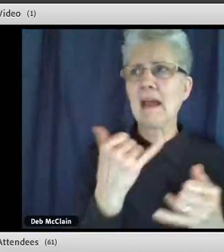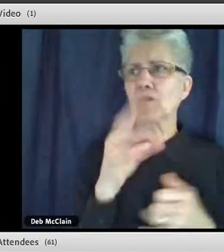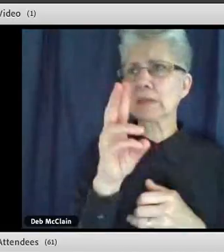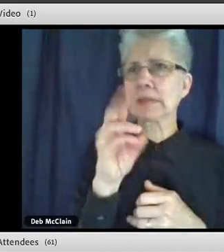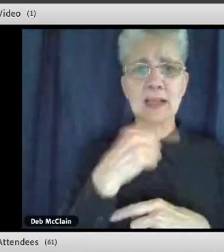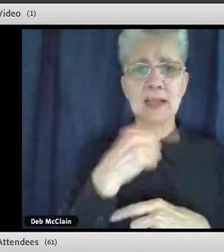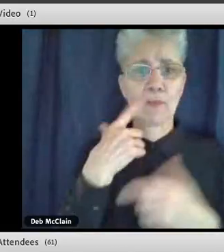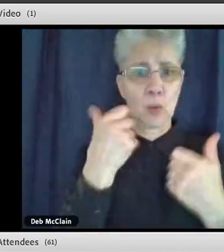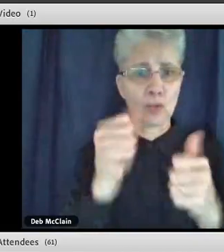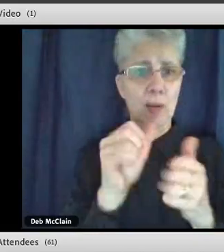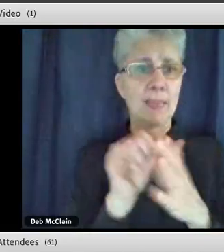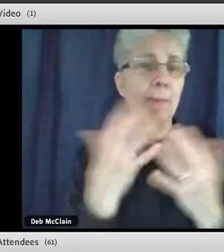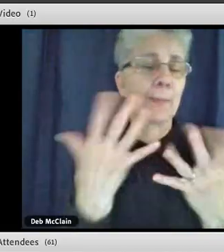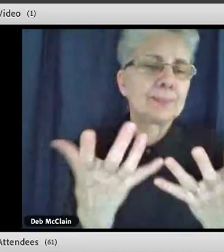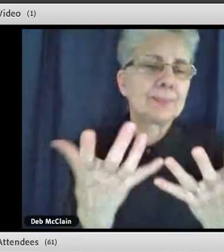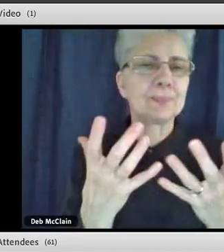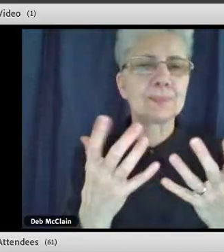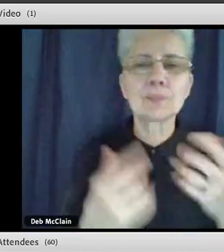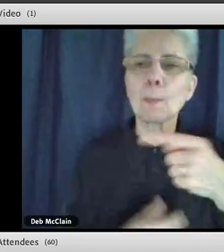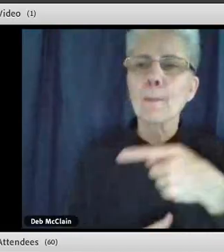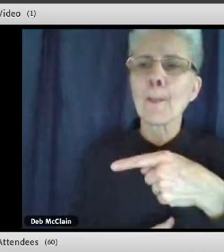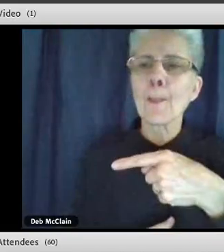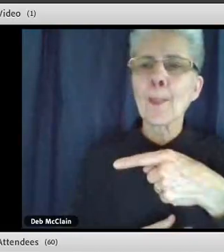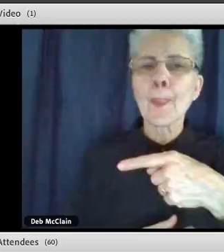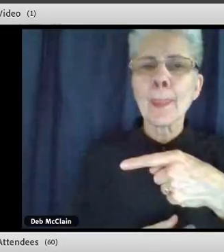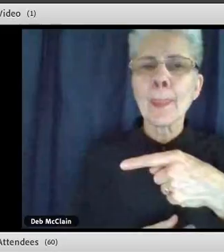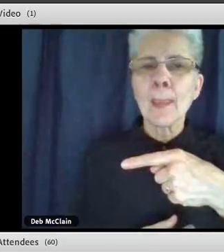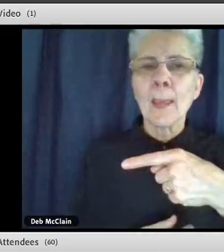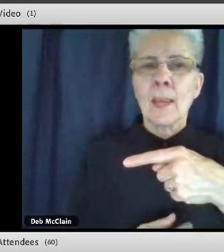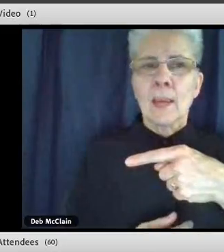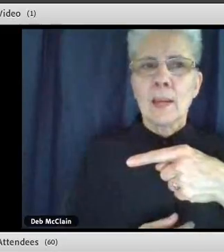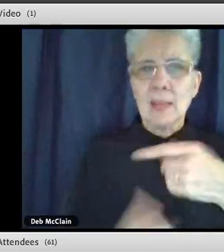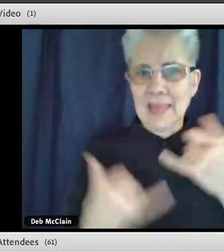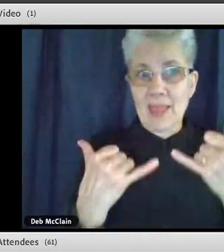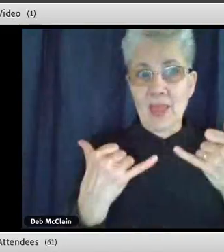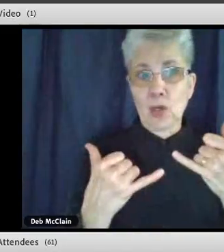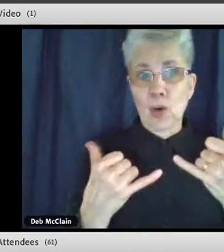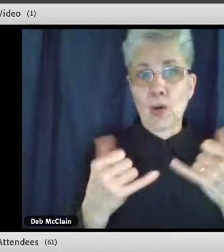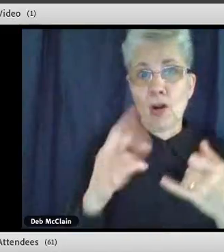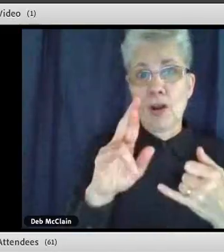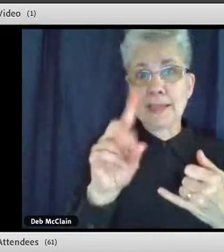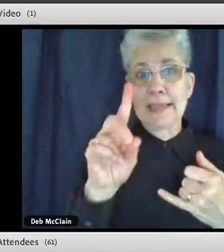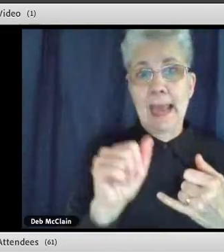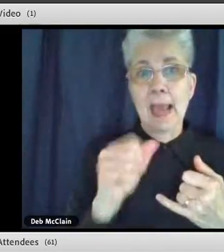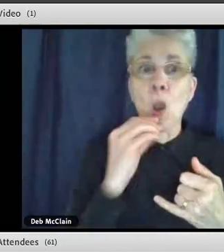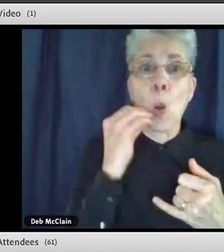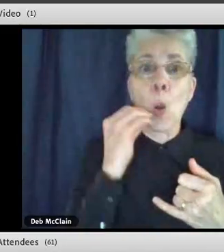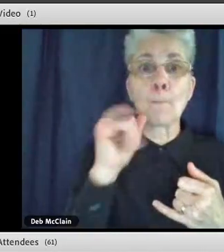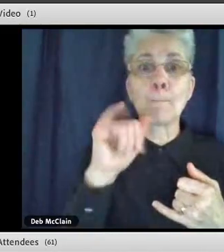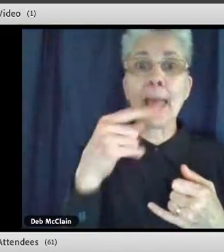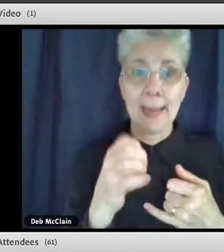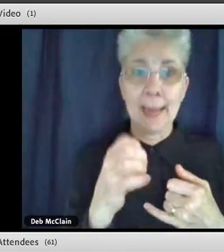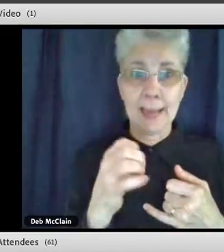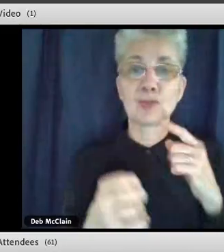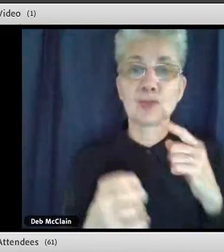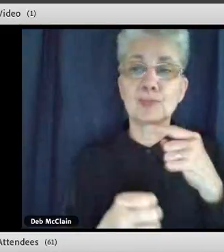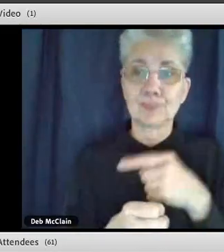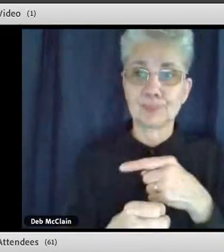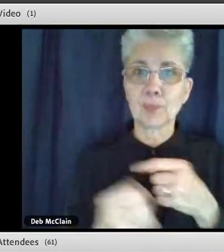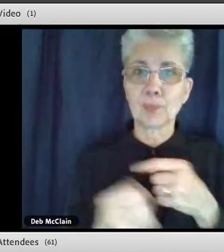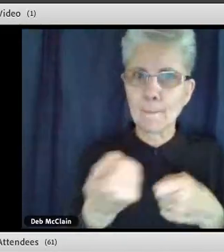out. But this is what at least the current homepage looks like for the Rda Toolkit, where we can find all